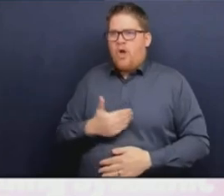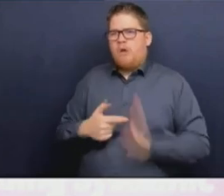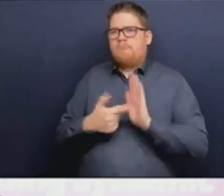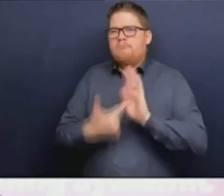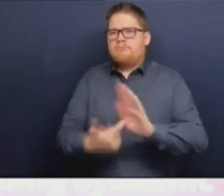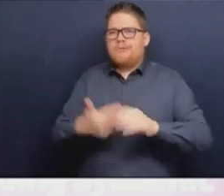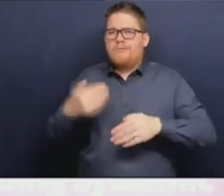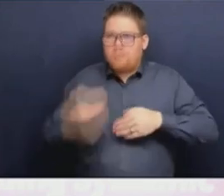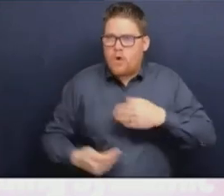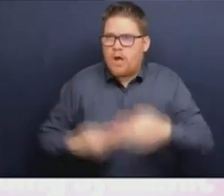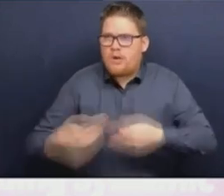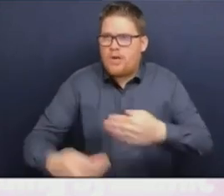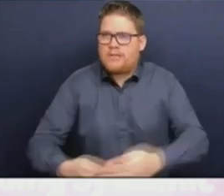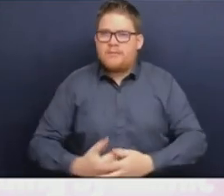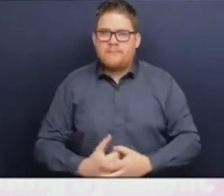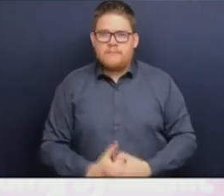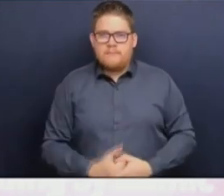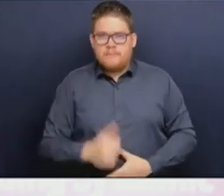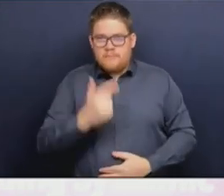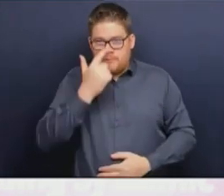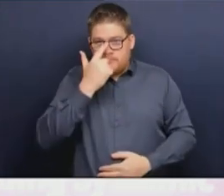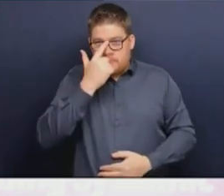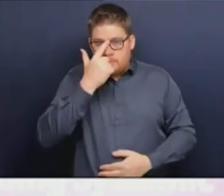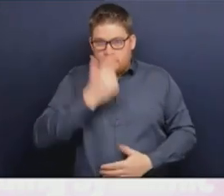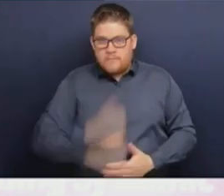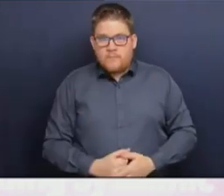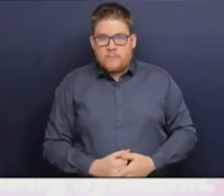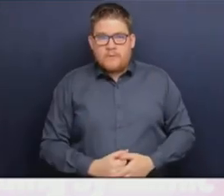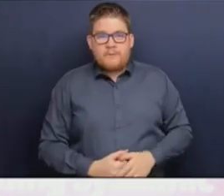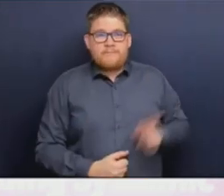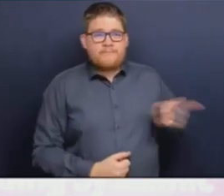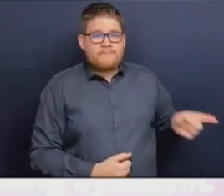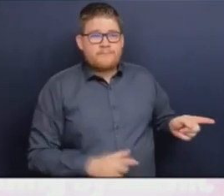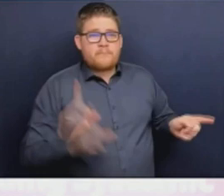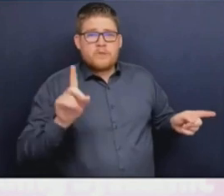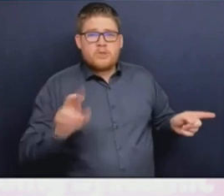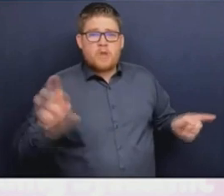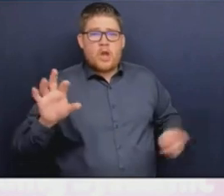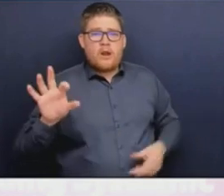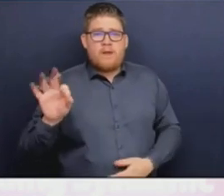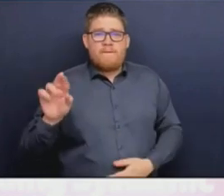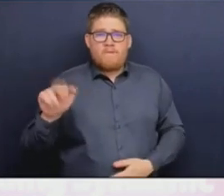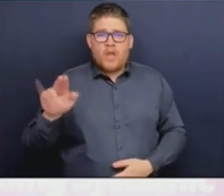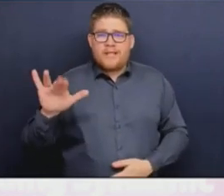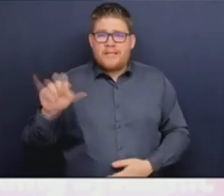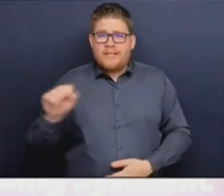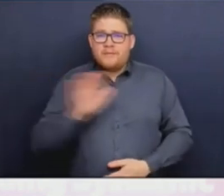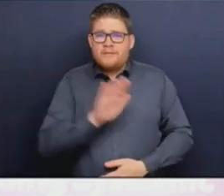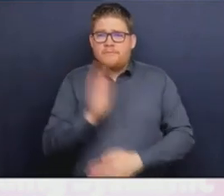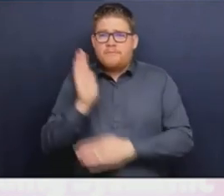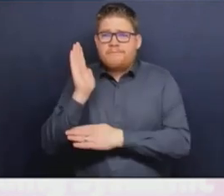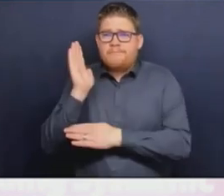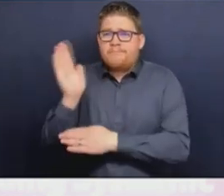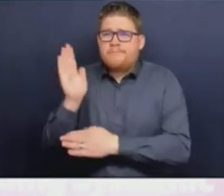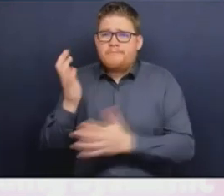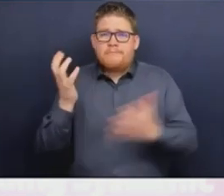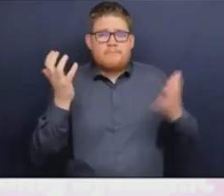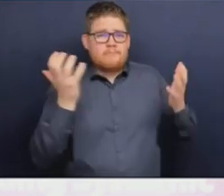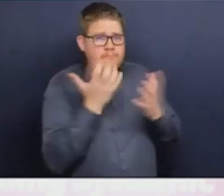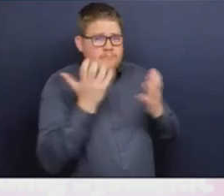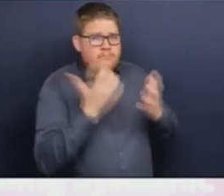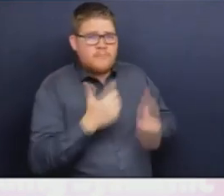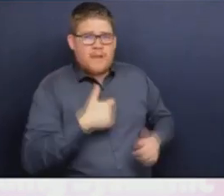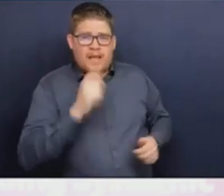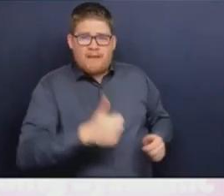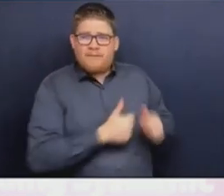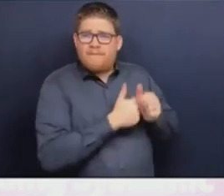extremely difficult to follow. But, and I know that there will be questions later on, and process will be indeed part of